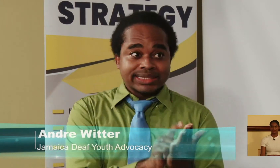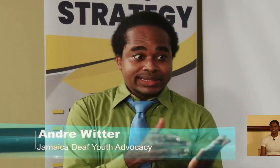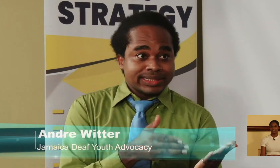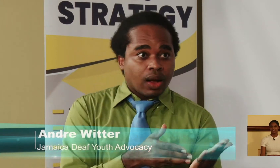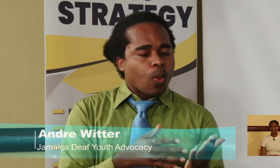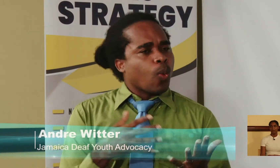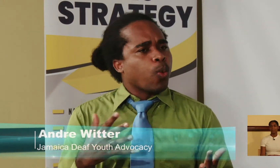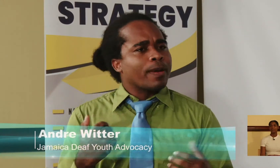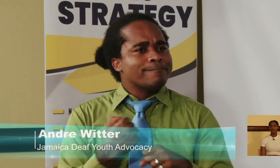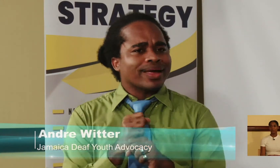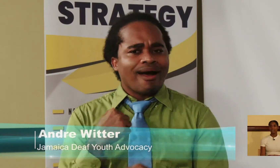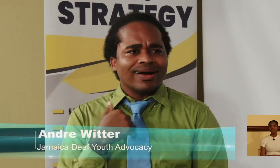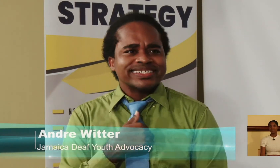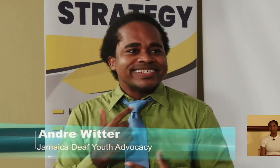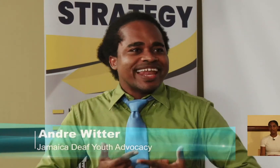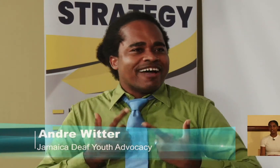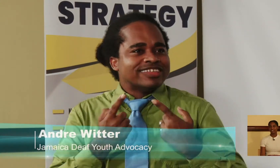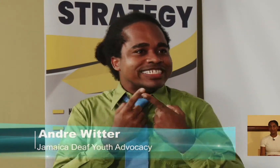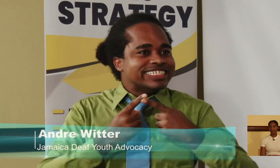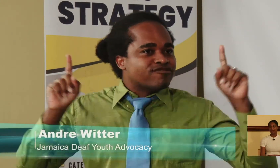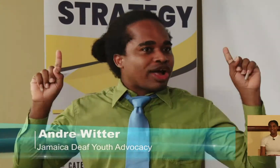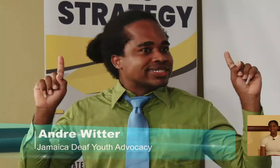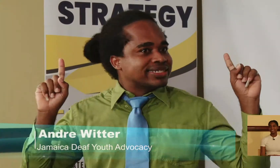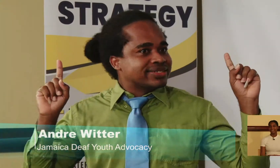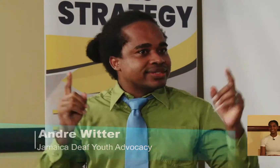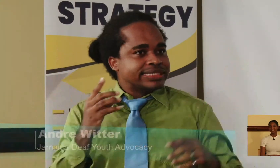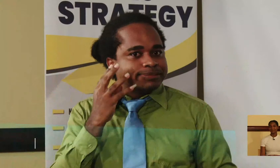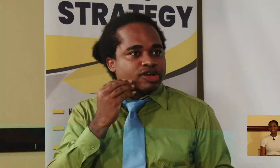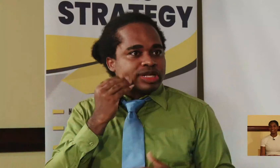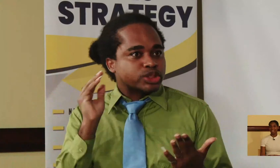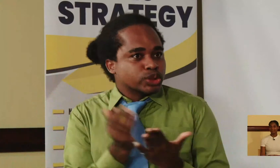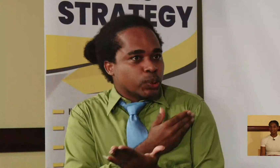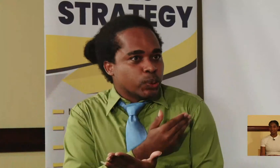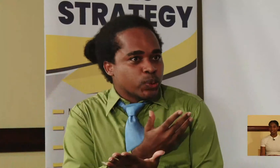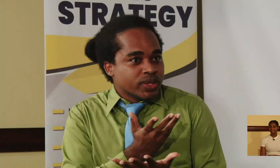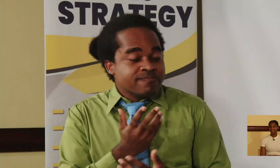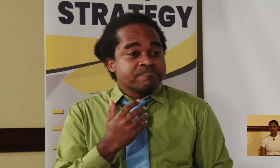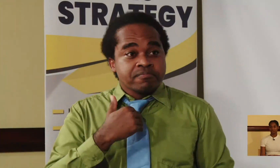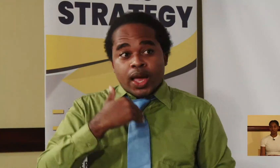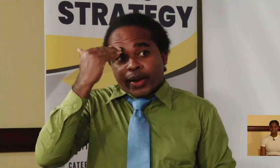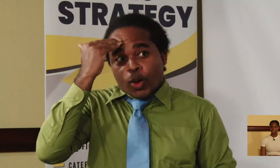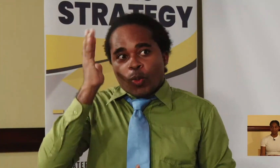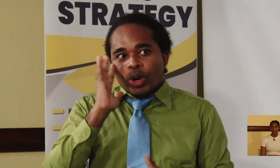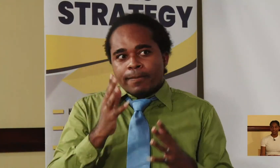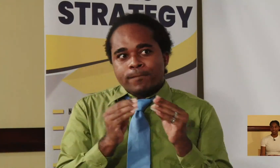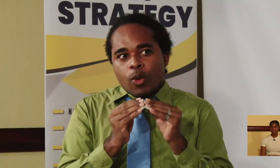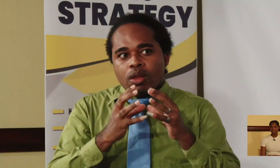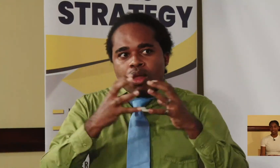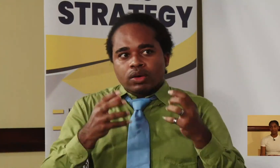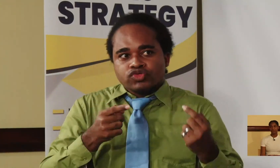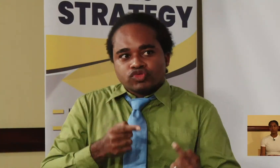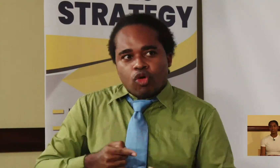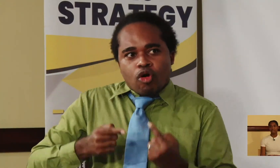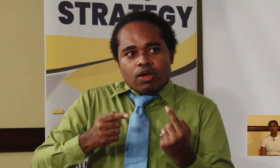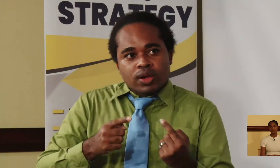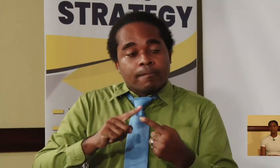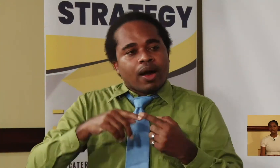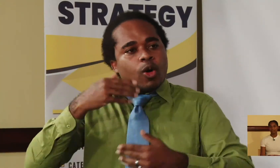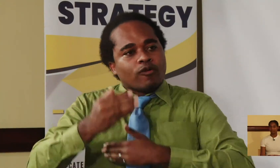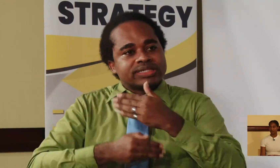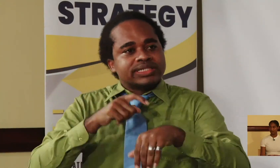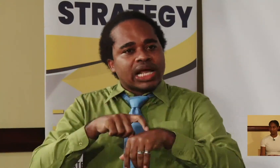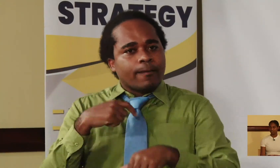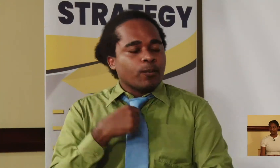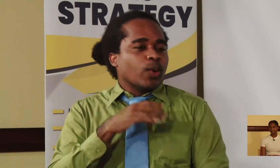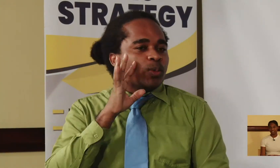deaf or whatever. But now we have the law now that makes our lives different. It gives us new experiences. We know that we'll have